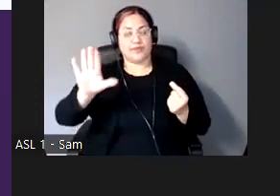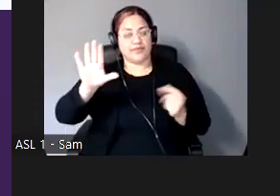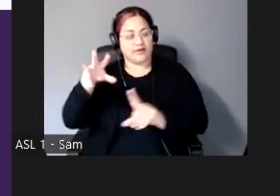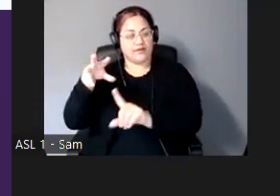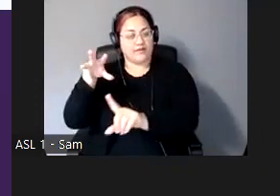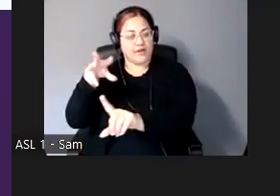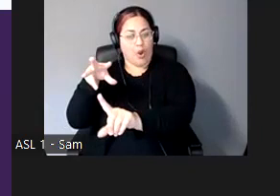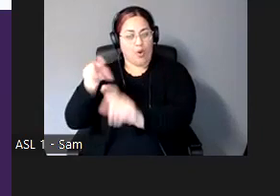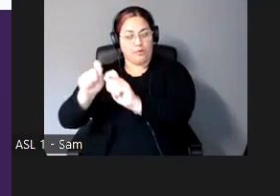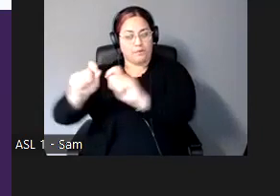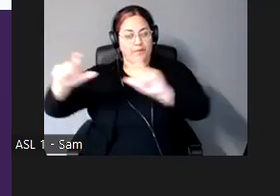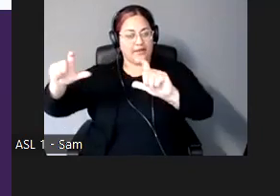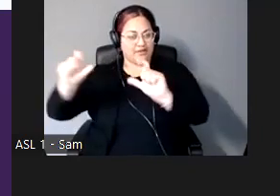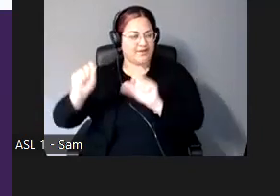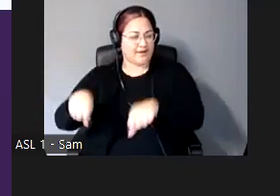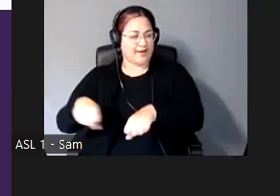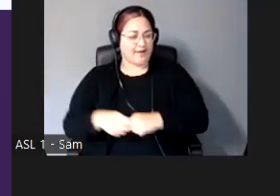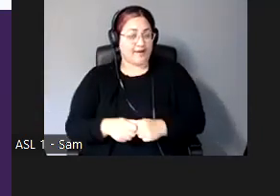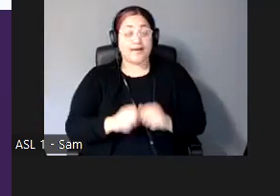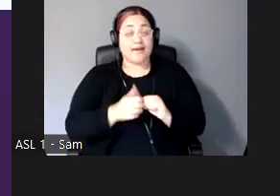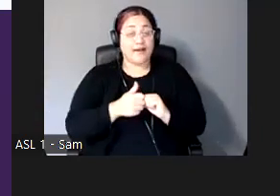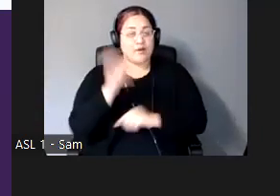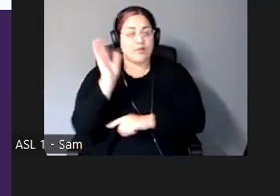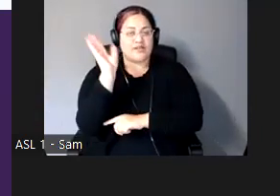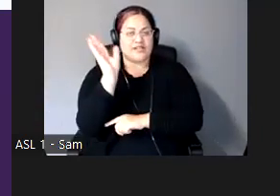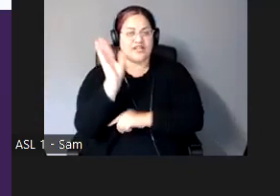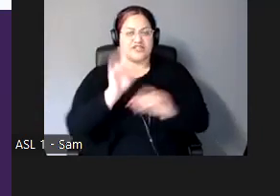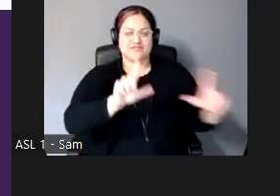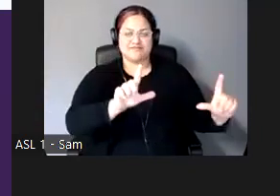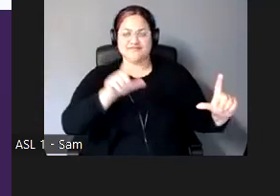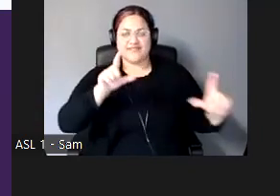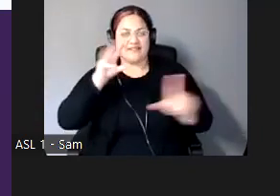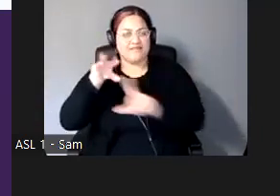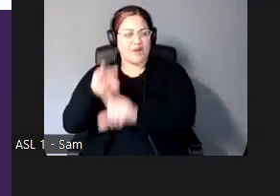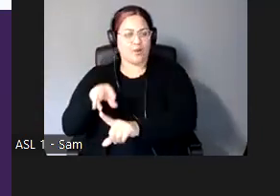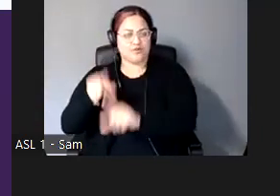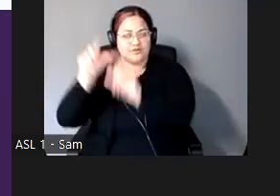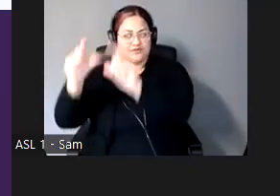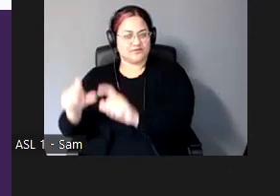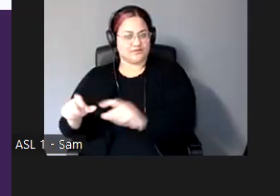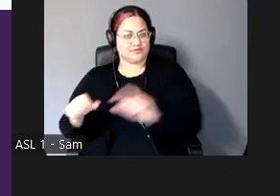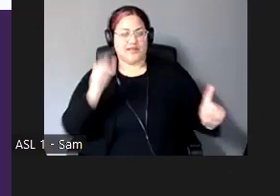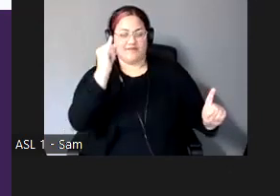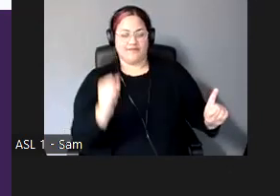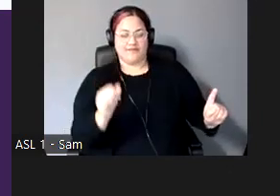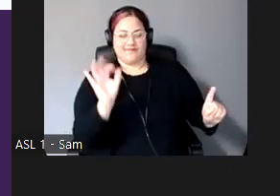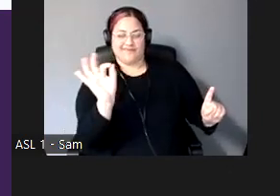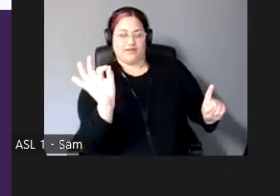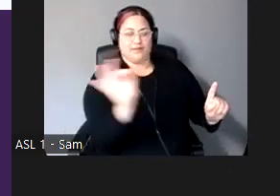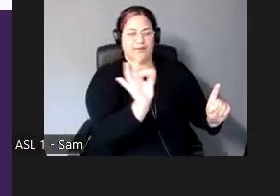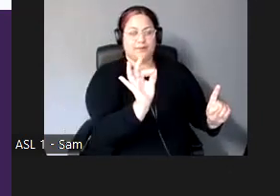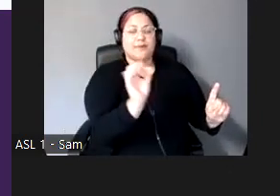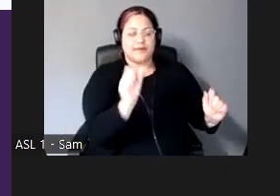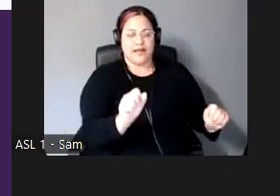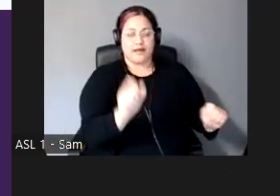have it in speaker view. At the top, there is a little grid, and you can make your own preference how you want to see the presentation